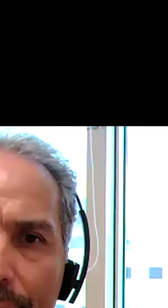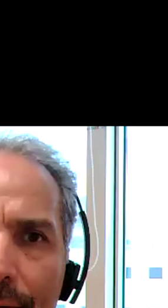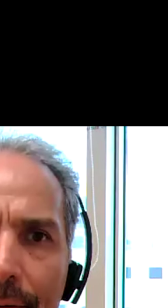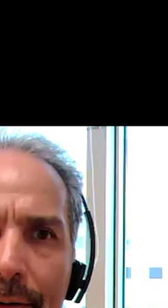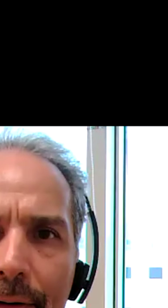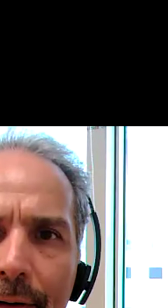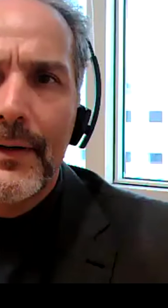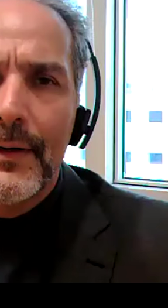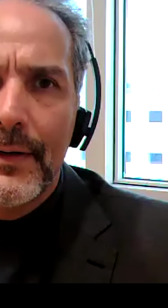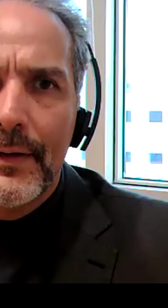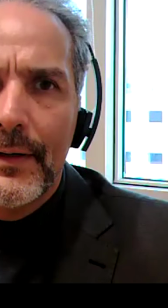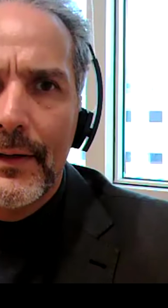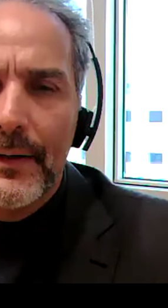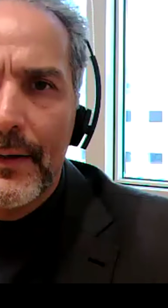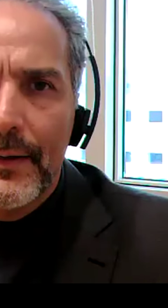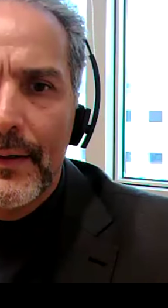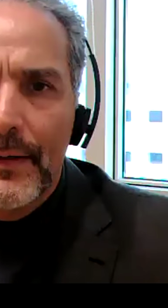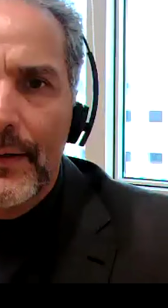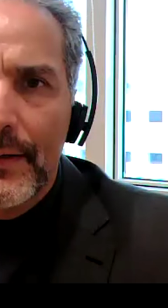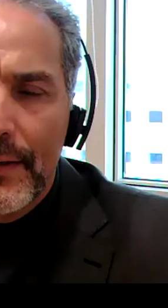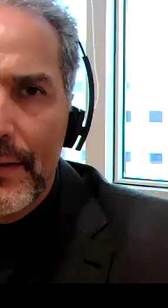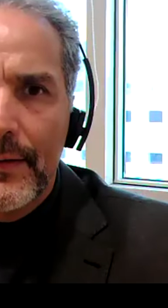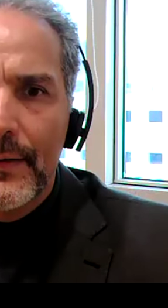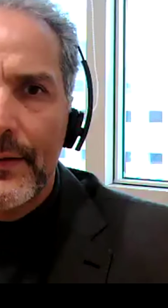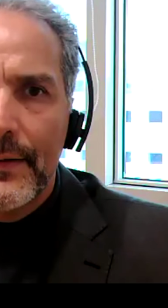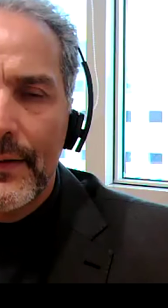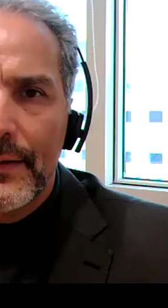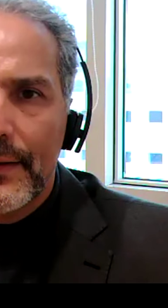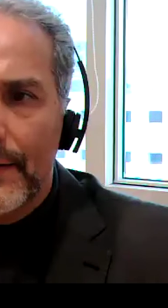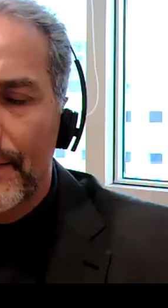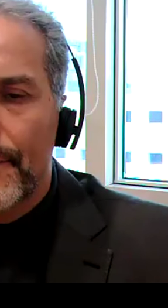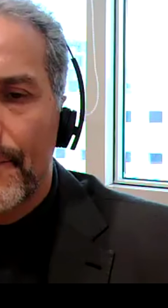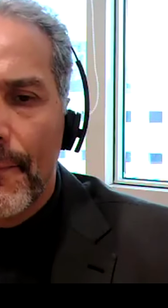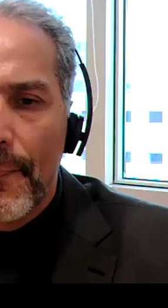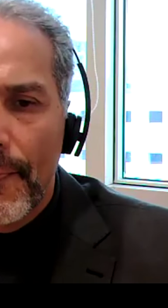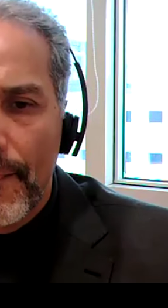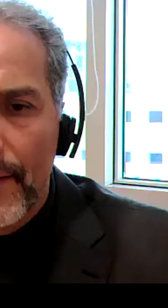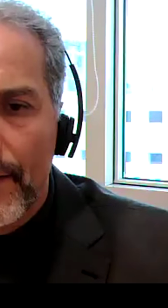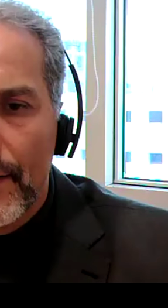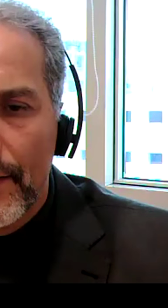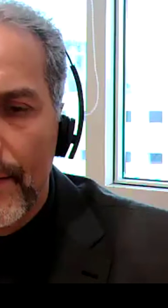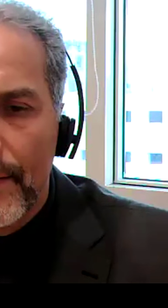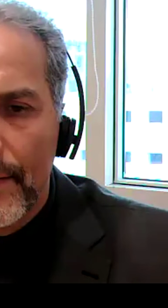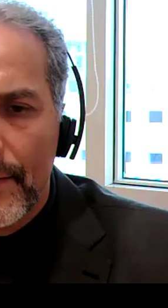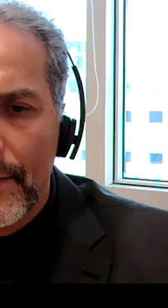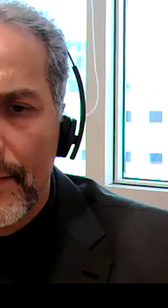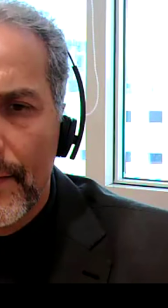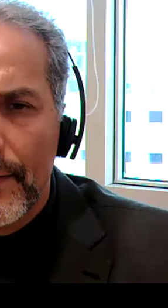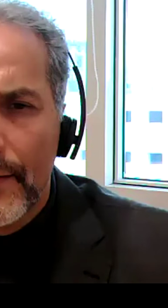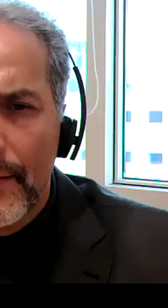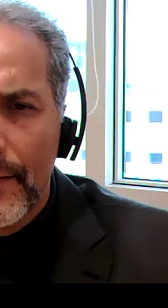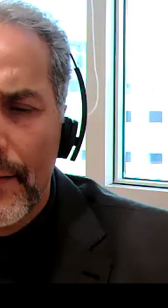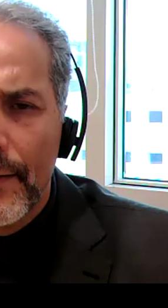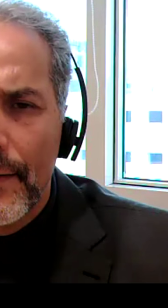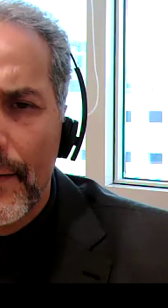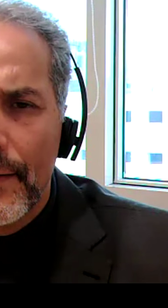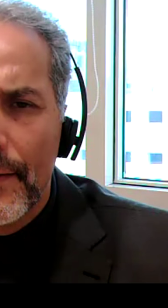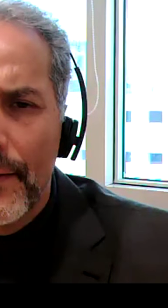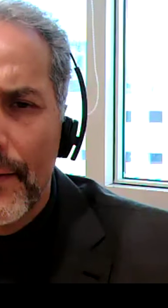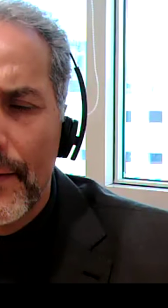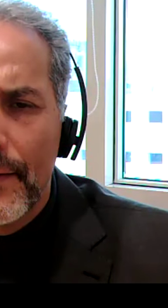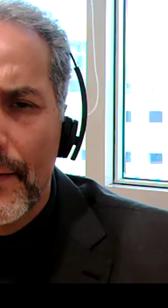Just a quick message. We have a lot of questions in the Q&A and also in a Slido. I kindly ask